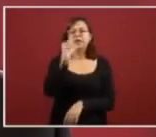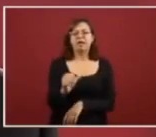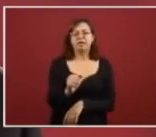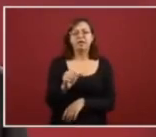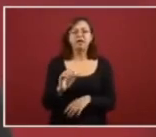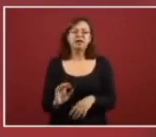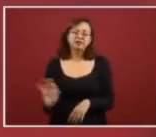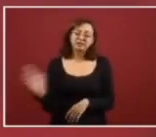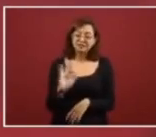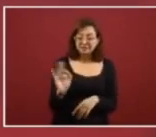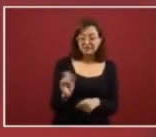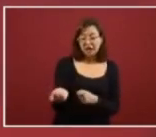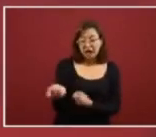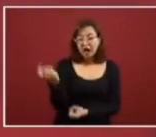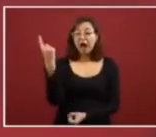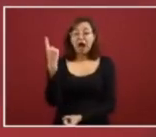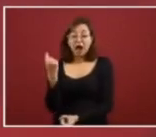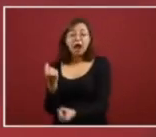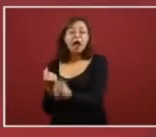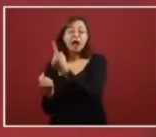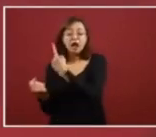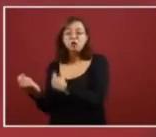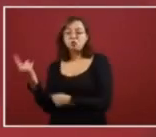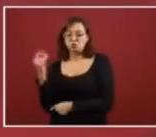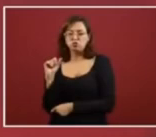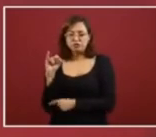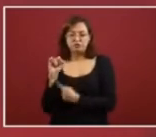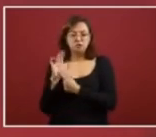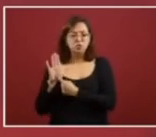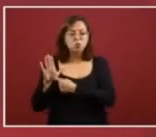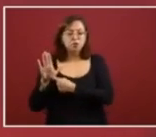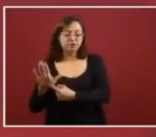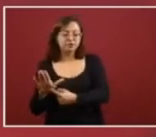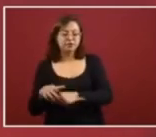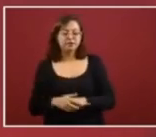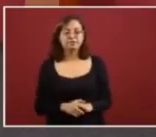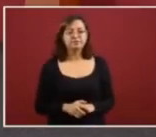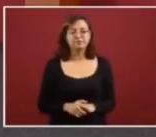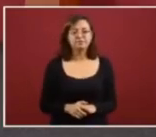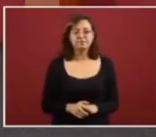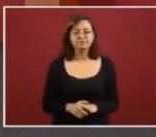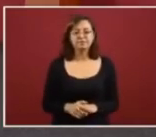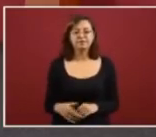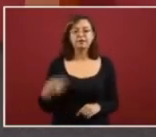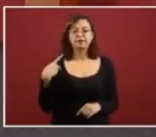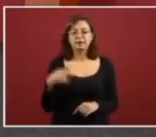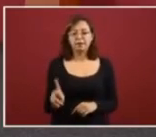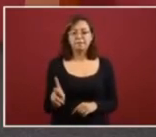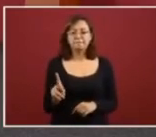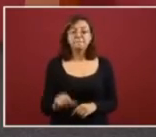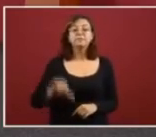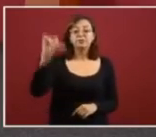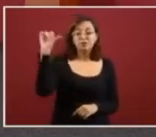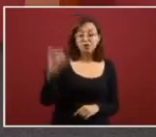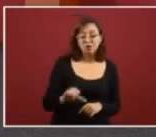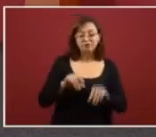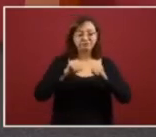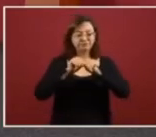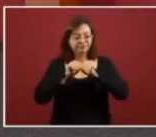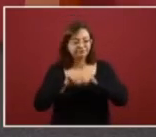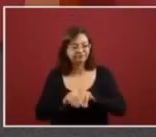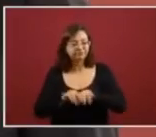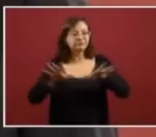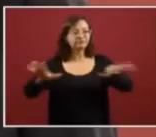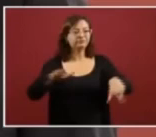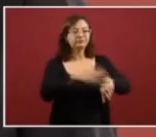algunos, and maybe in some. Posiblemente possibly, sí. Yes. Pero but se da a conocer la cifra,